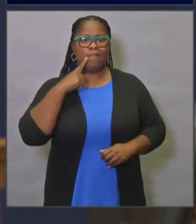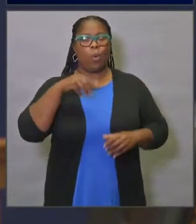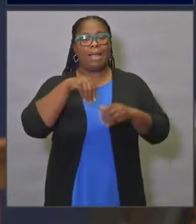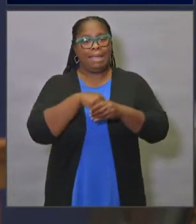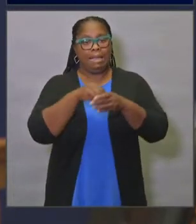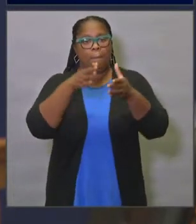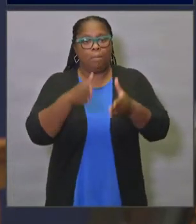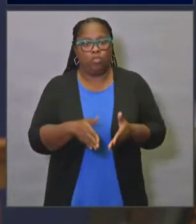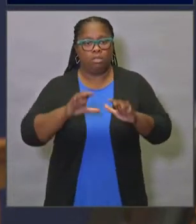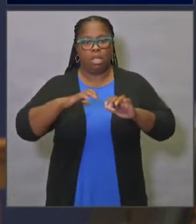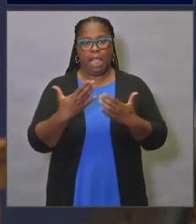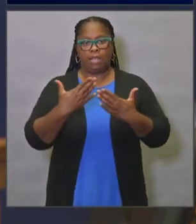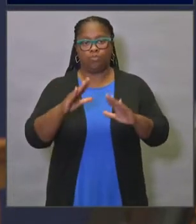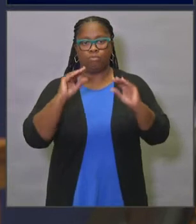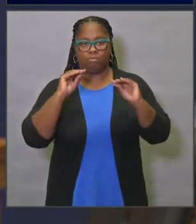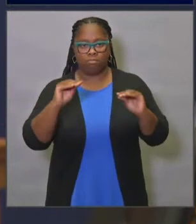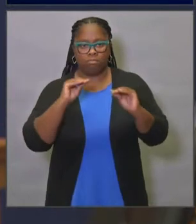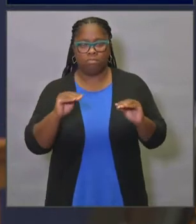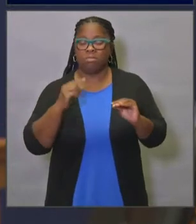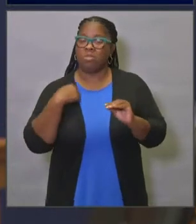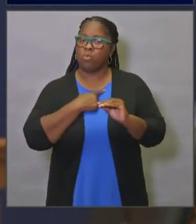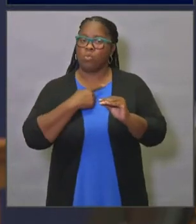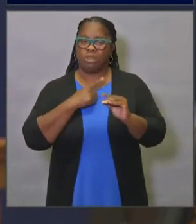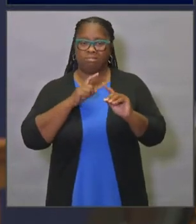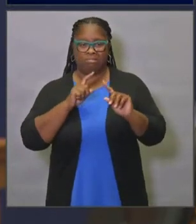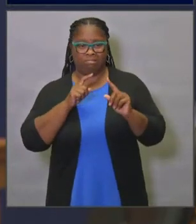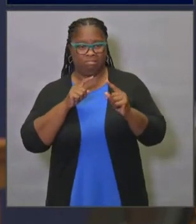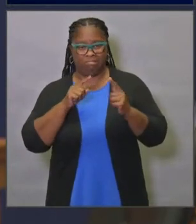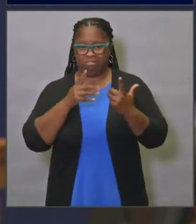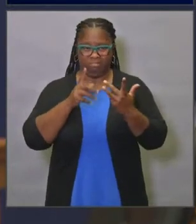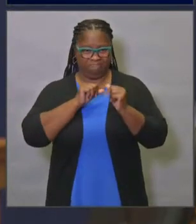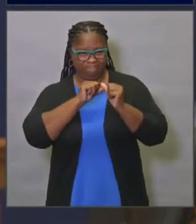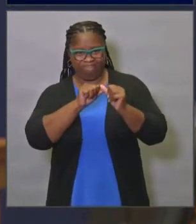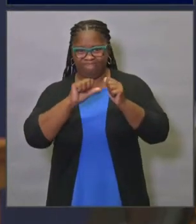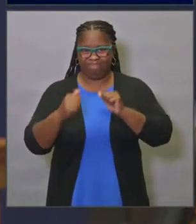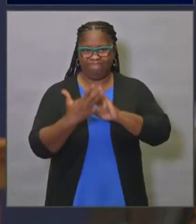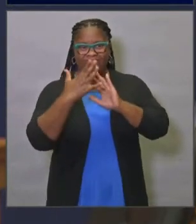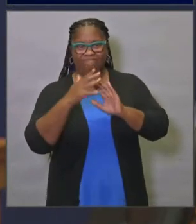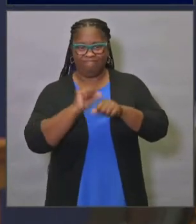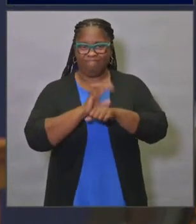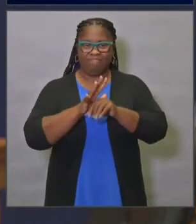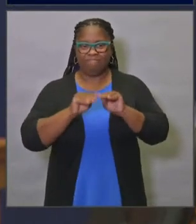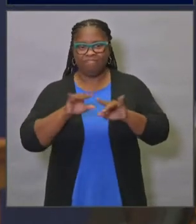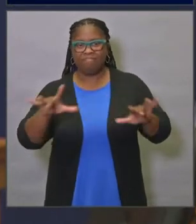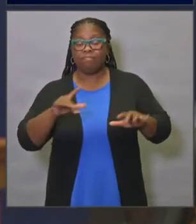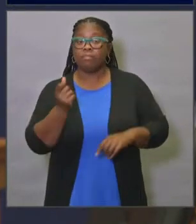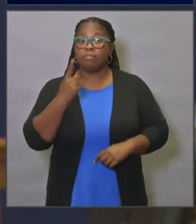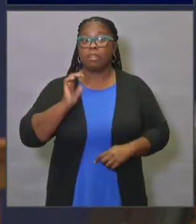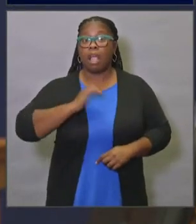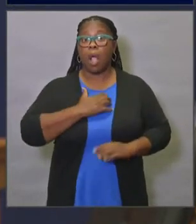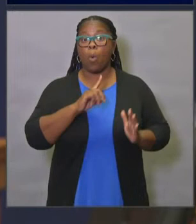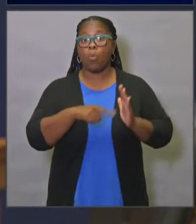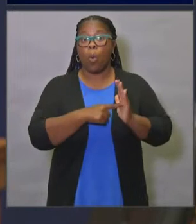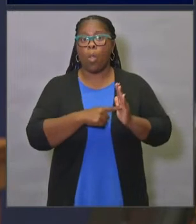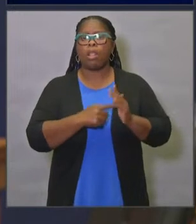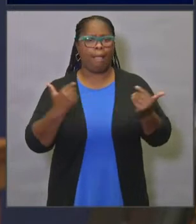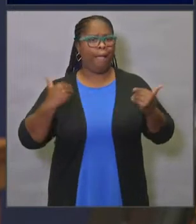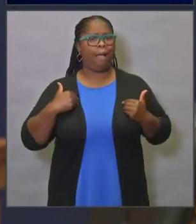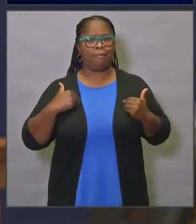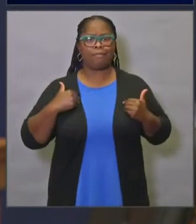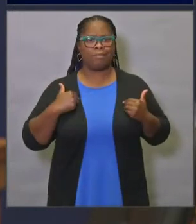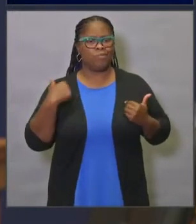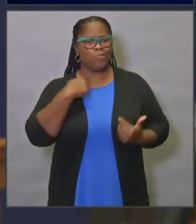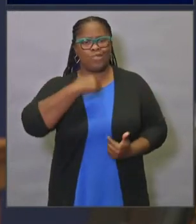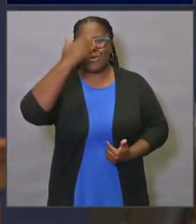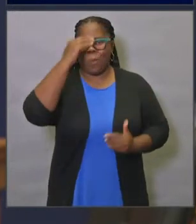teaching. As we continue to face this pandemic, we all have a part to play to keep our community safe and continue to slow the